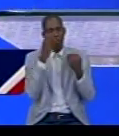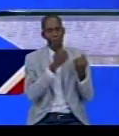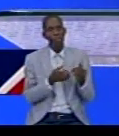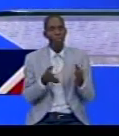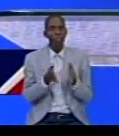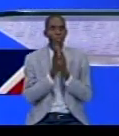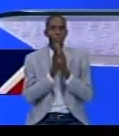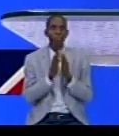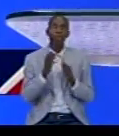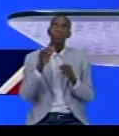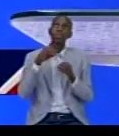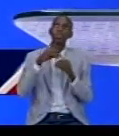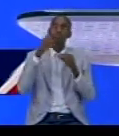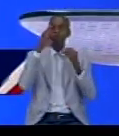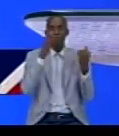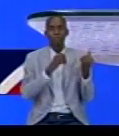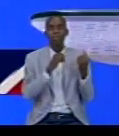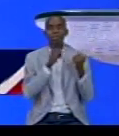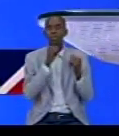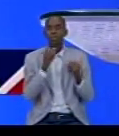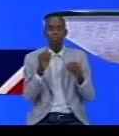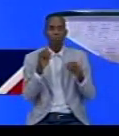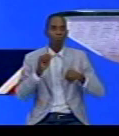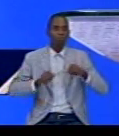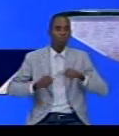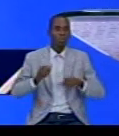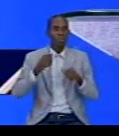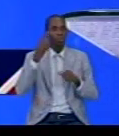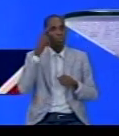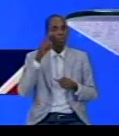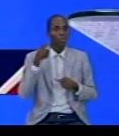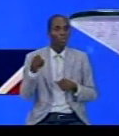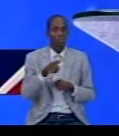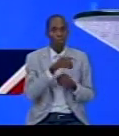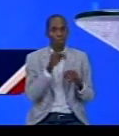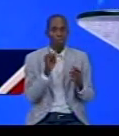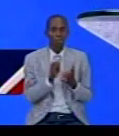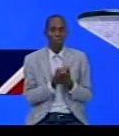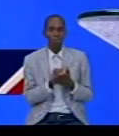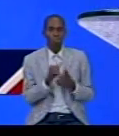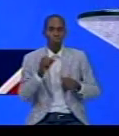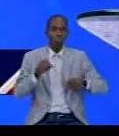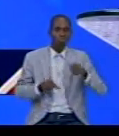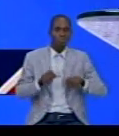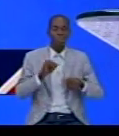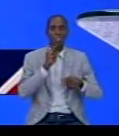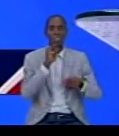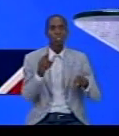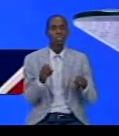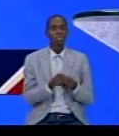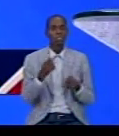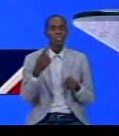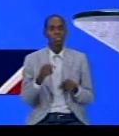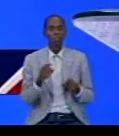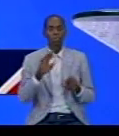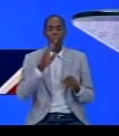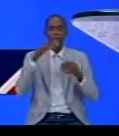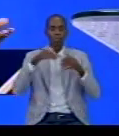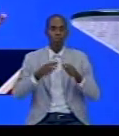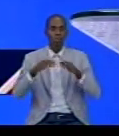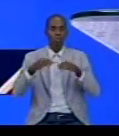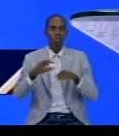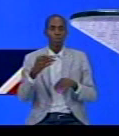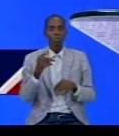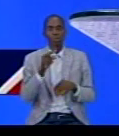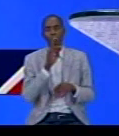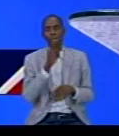nothing wavering. For he that wavereth is like a wave of the sea, driven with